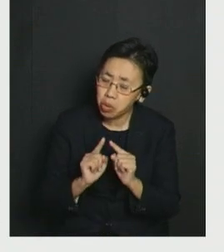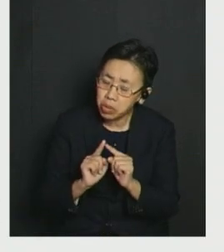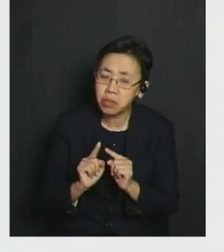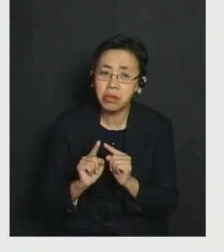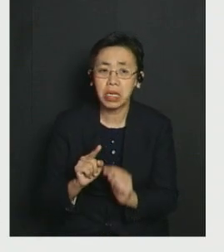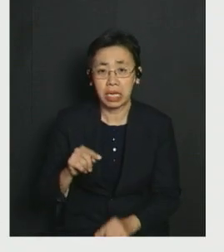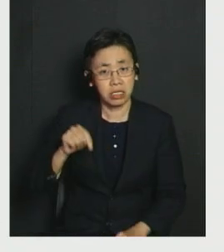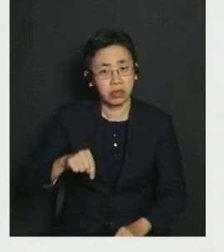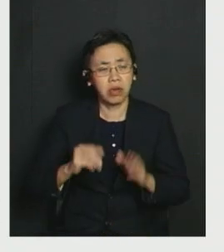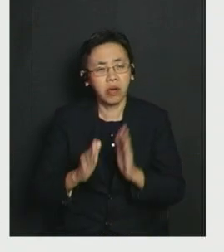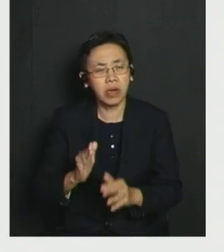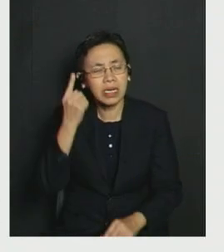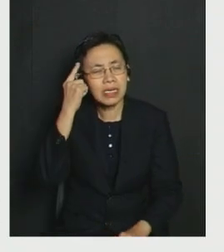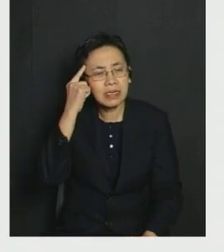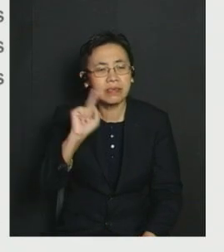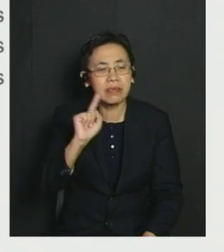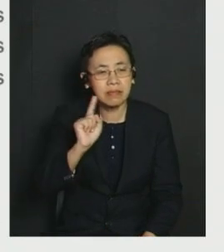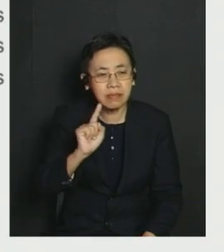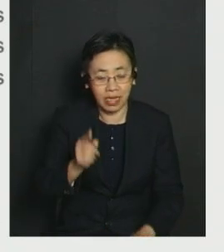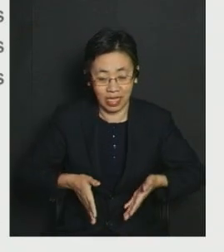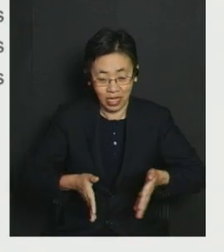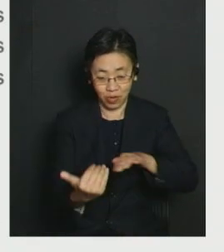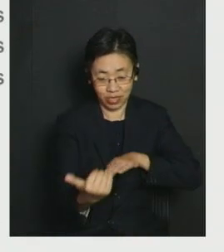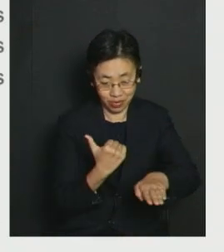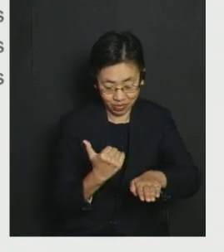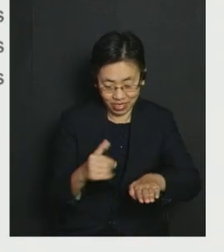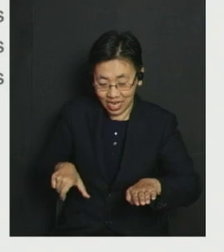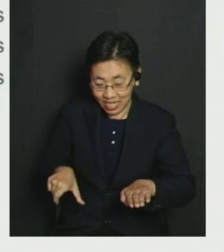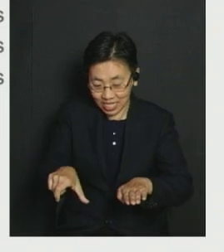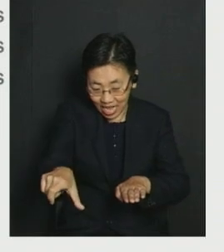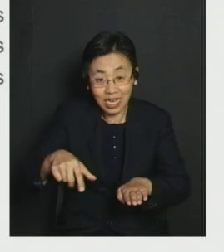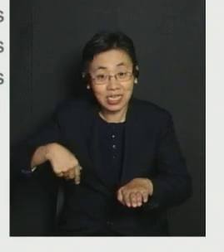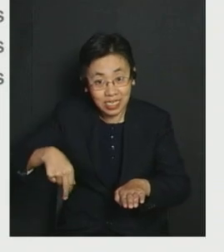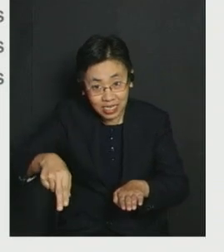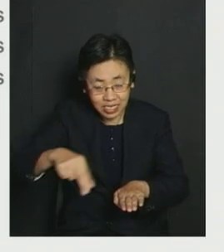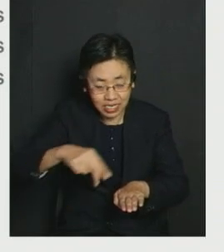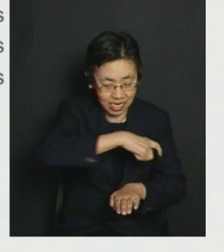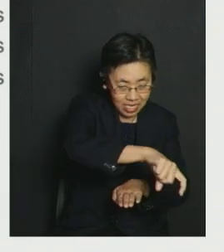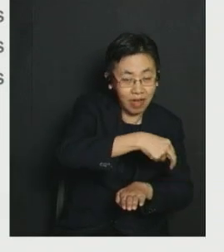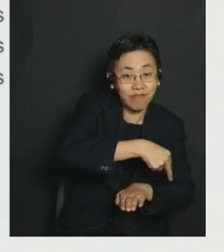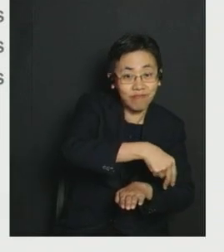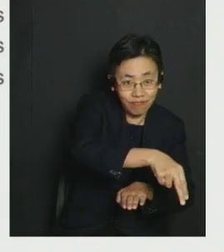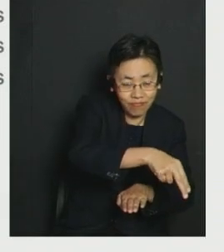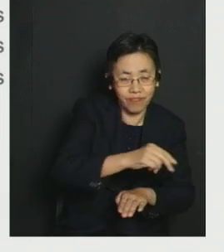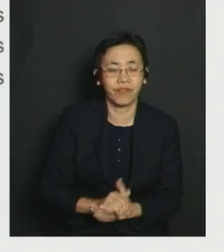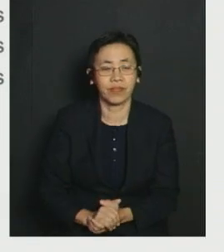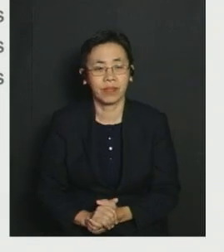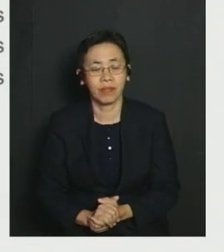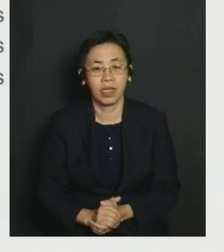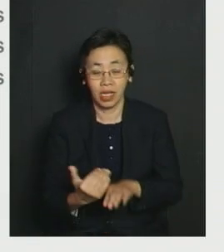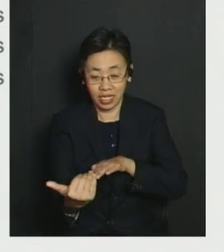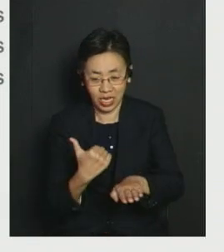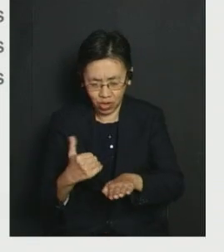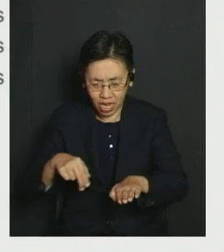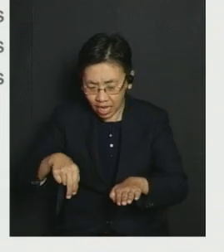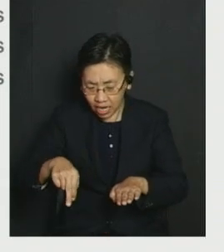that you walk on. But it's also the street side plane. You know, what do you see when you look across the street? What's edging